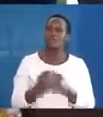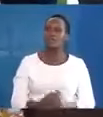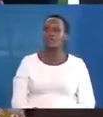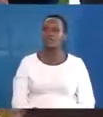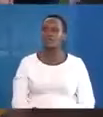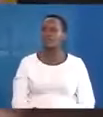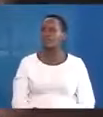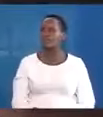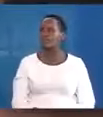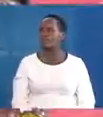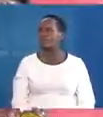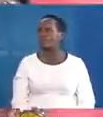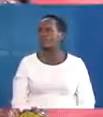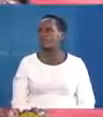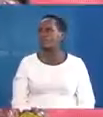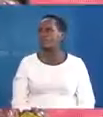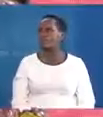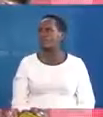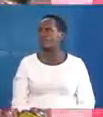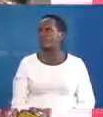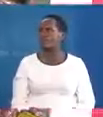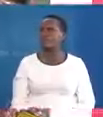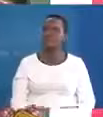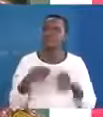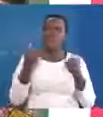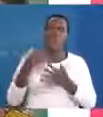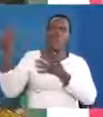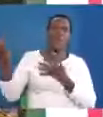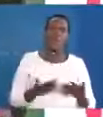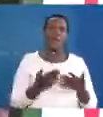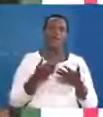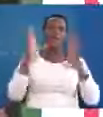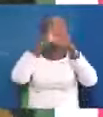Ndugu yangu, Rais Uhuru Kenyatta, karibu.